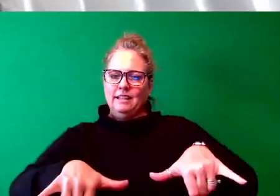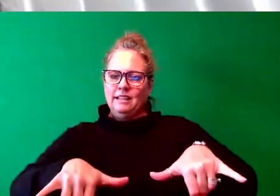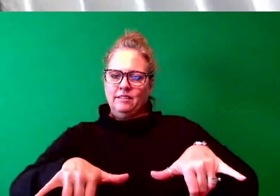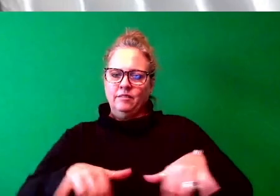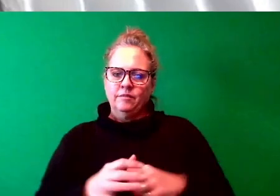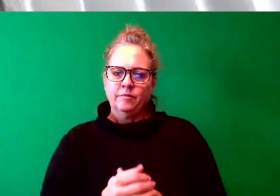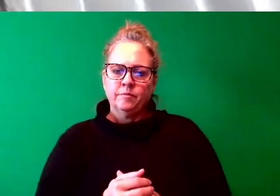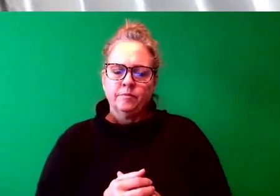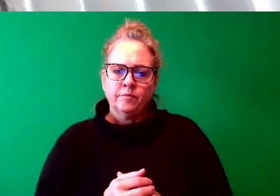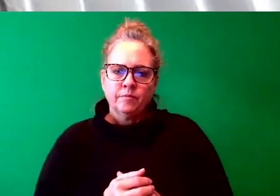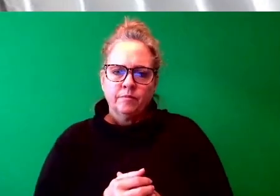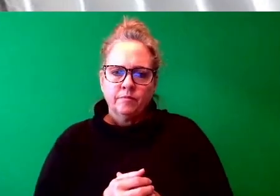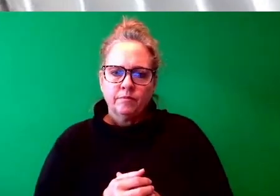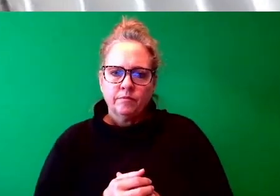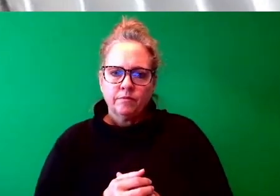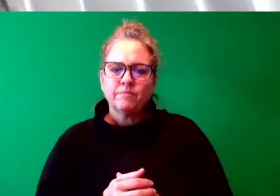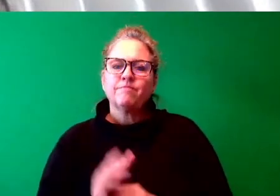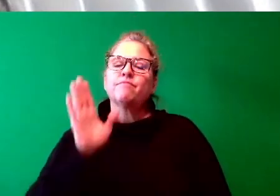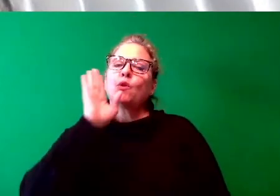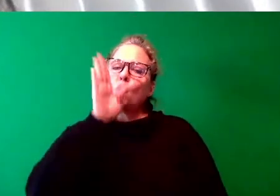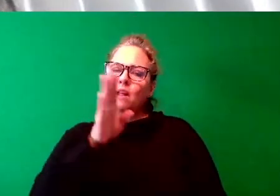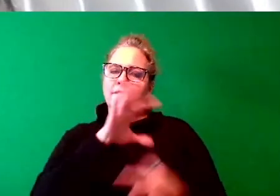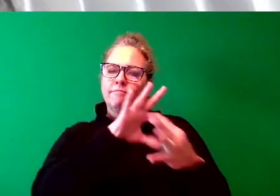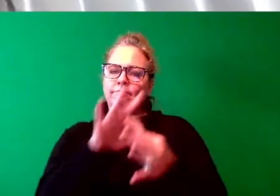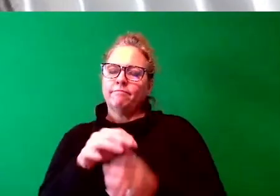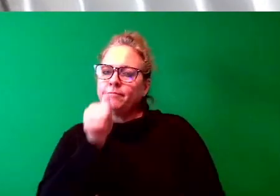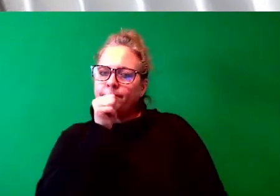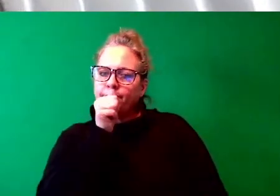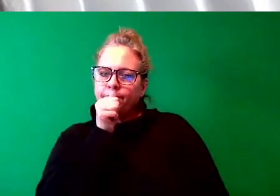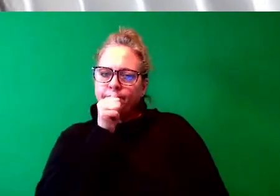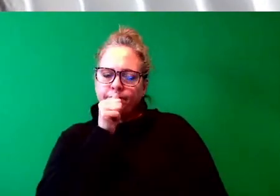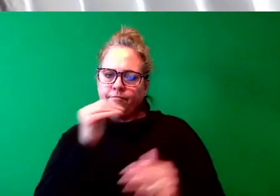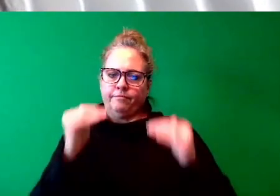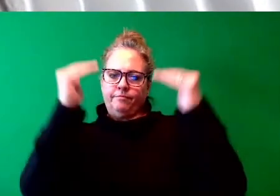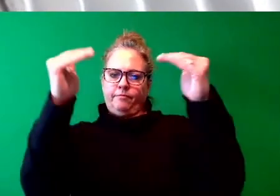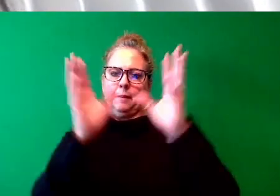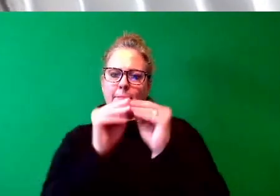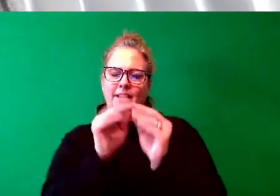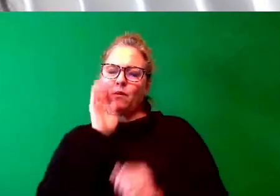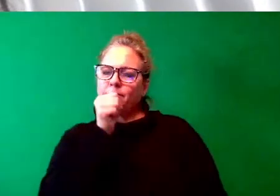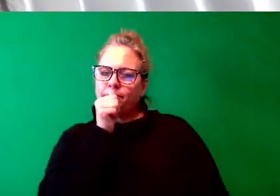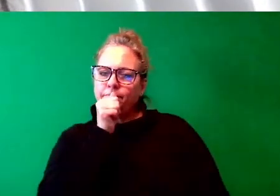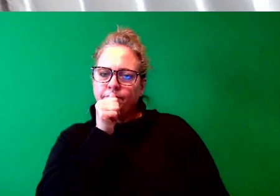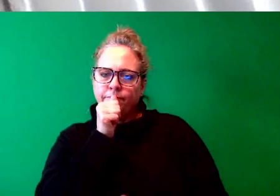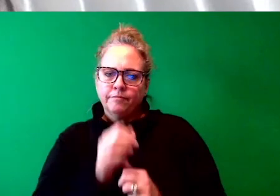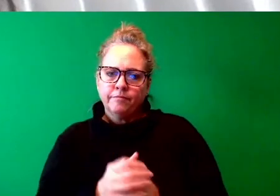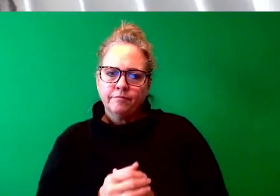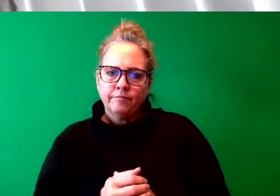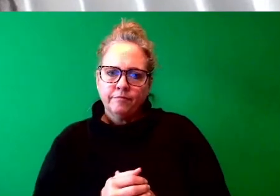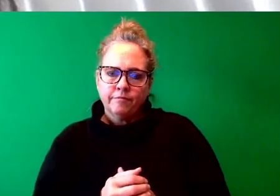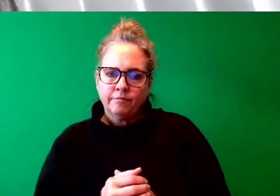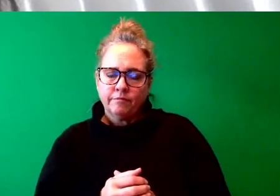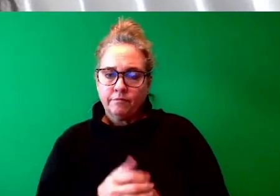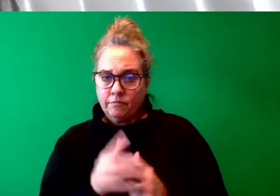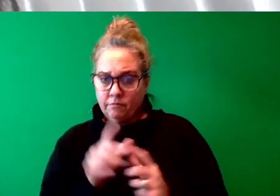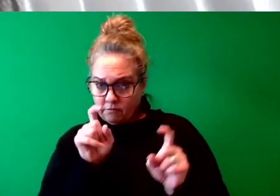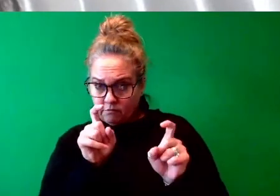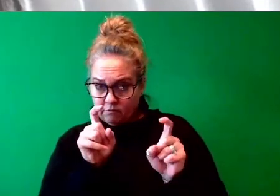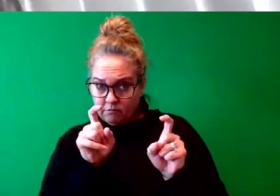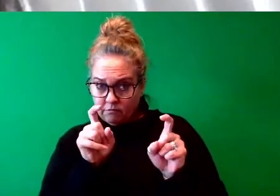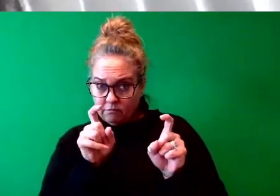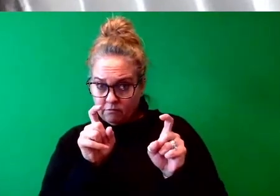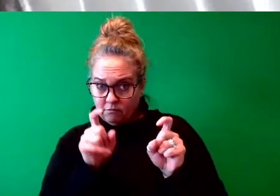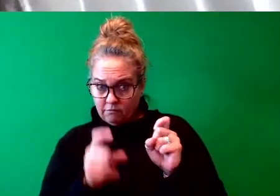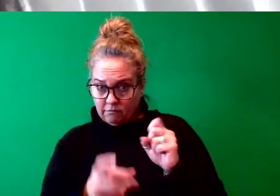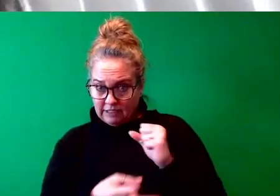our private session for the executive session. I think it might save a little time if that might be amenable to you. Okay,